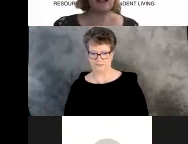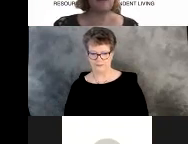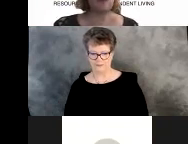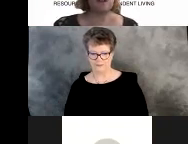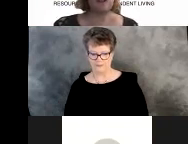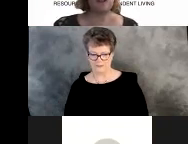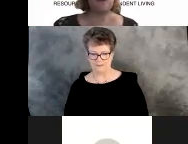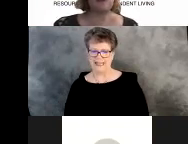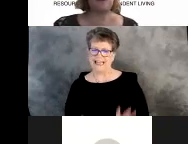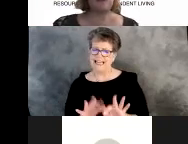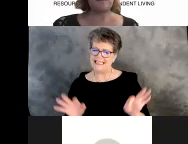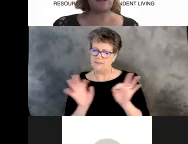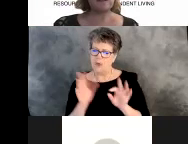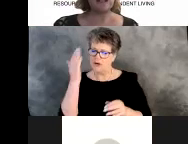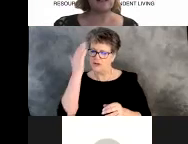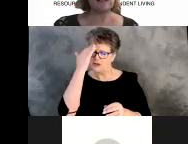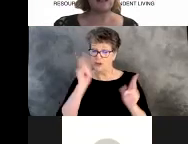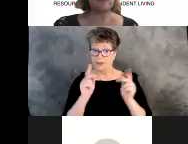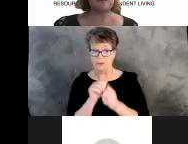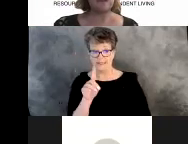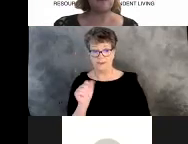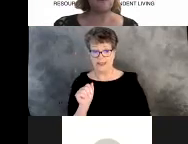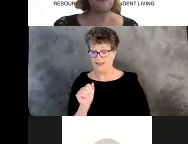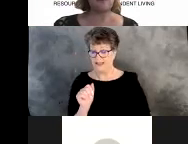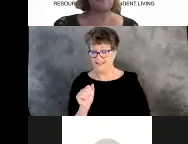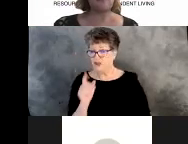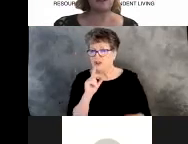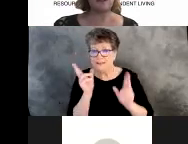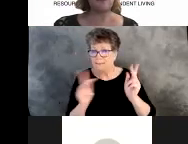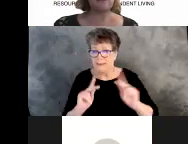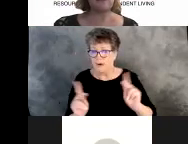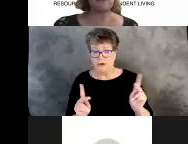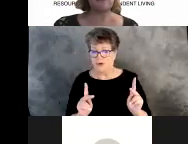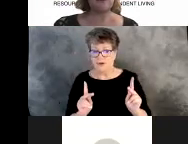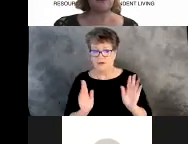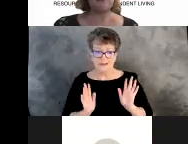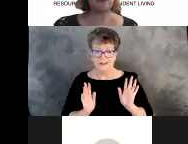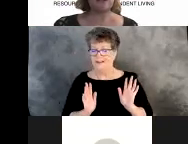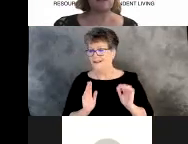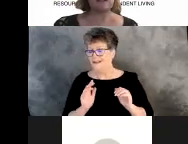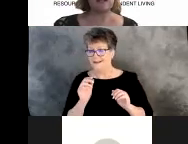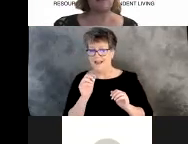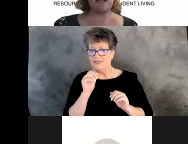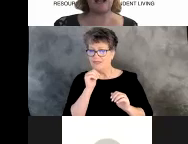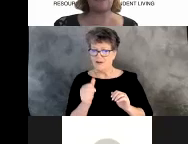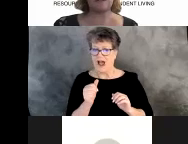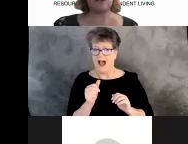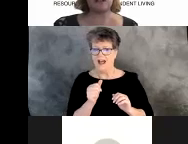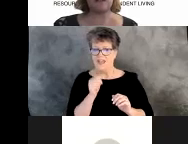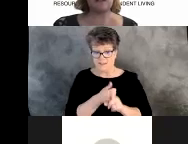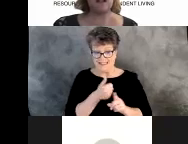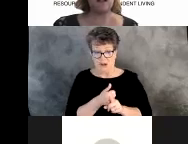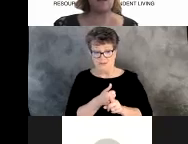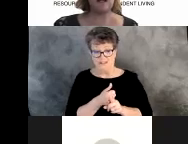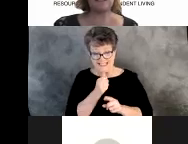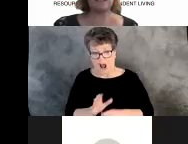And it's important to know that people with disabilities, like I said, are just people. They're not their mobility devices. They're not their disabilities. They just happen to have